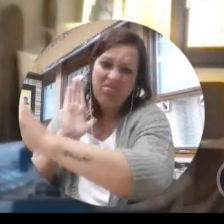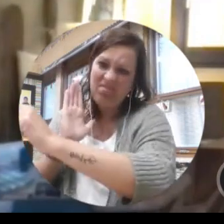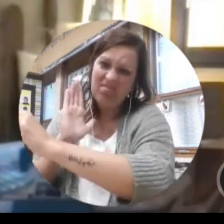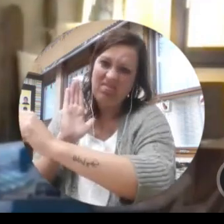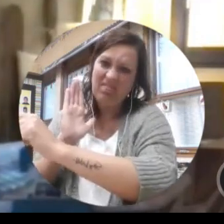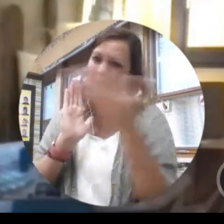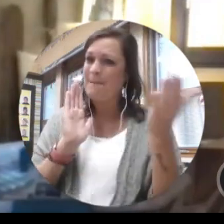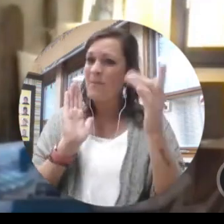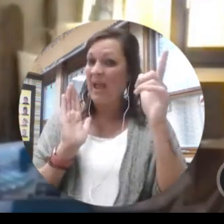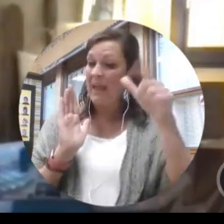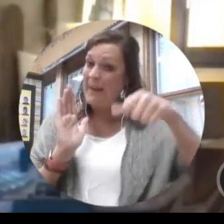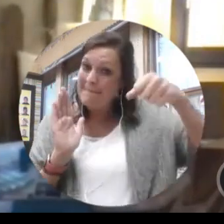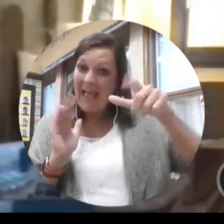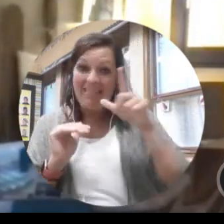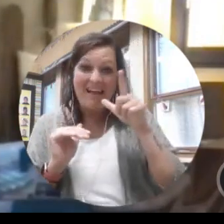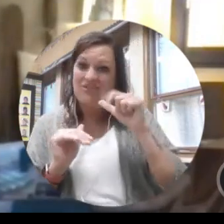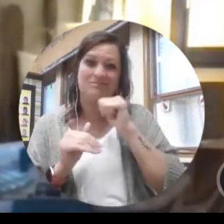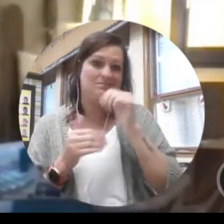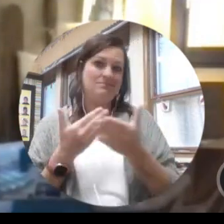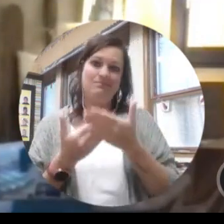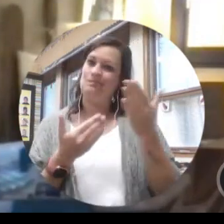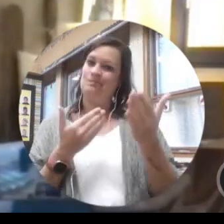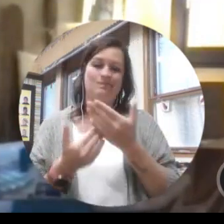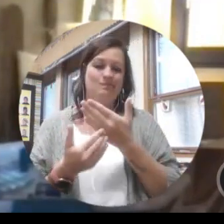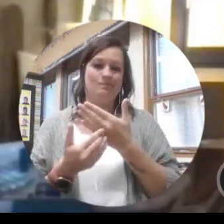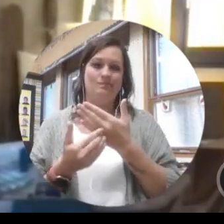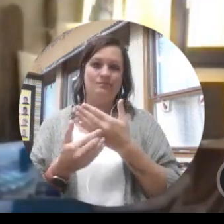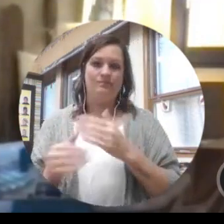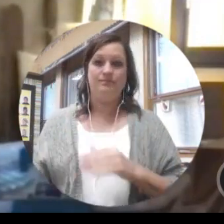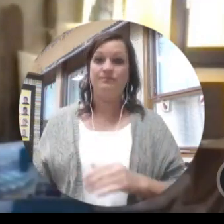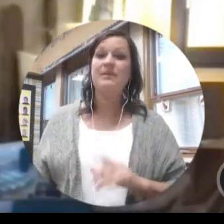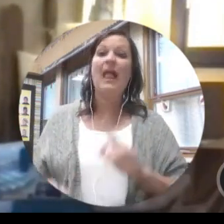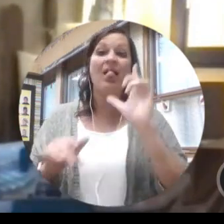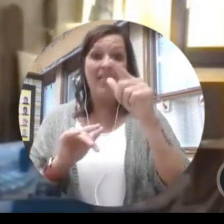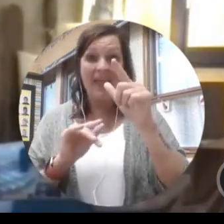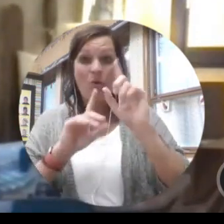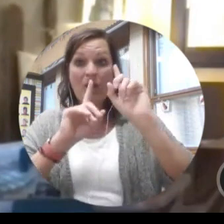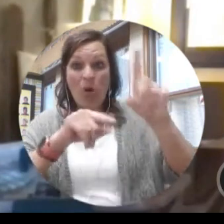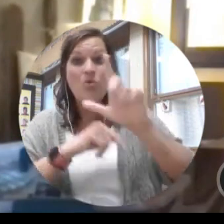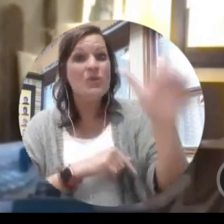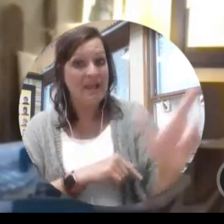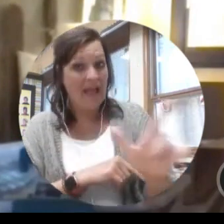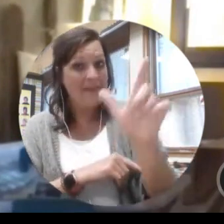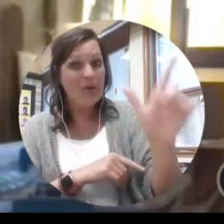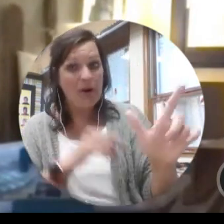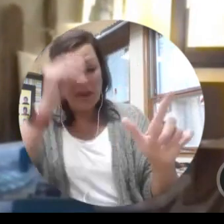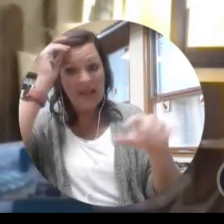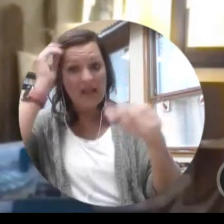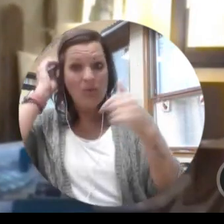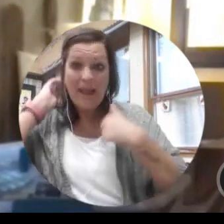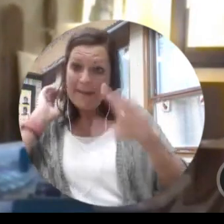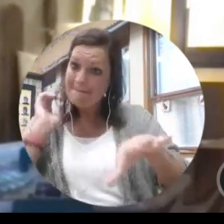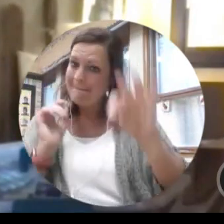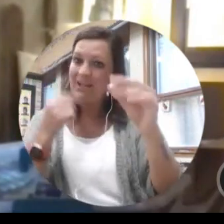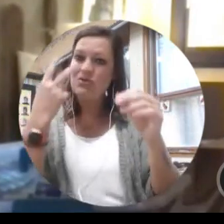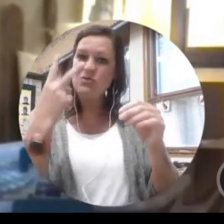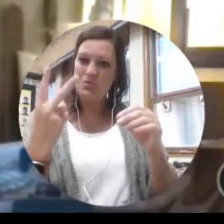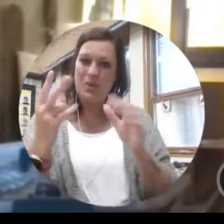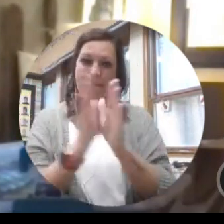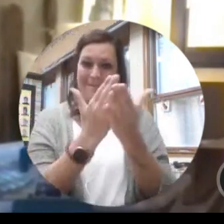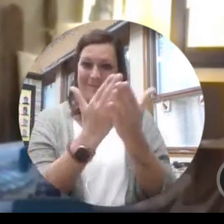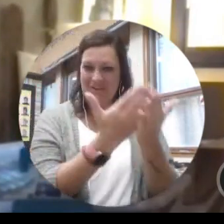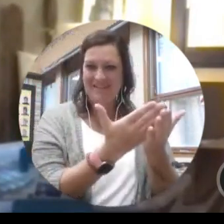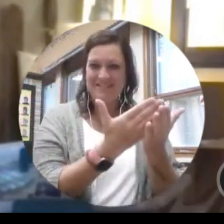the school library and told us we were allowed to choose any 2 books to take home. Going to the library was always one of my favorite things to do, and